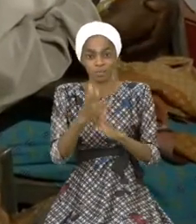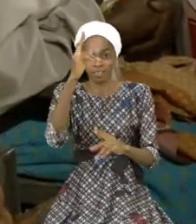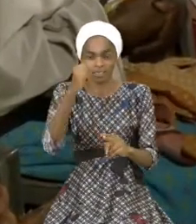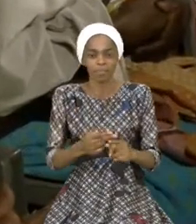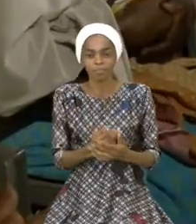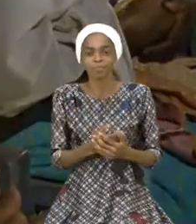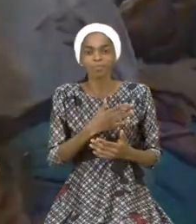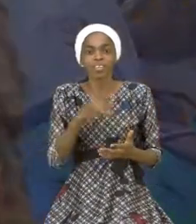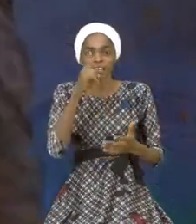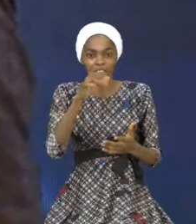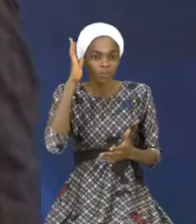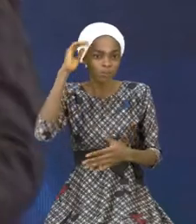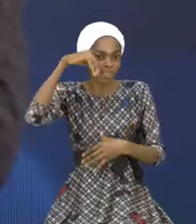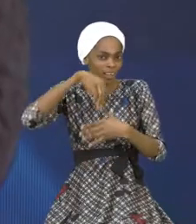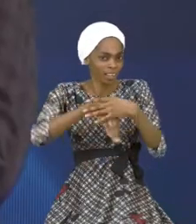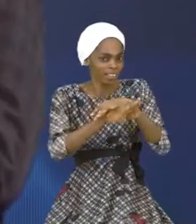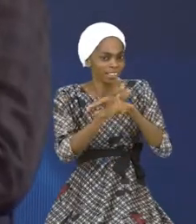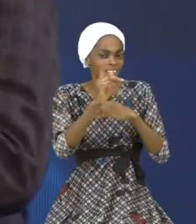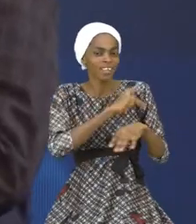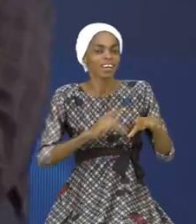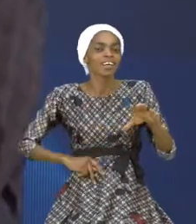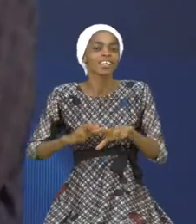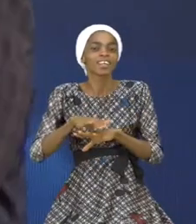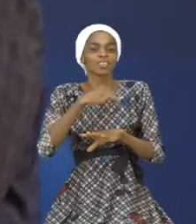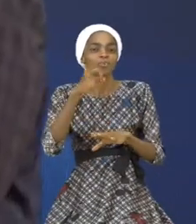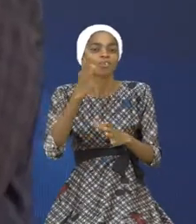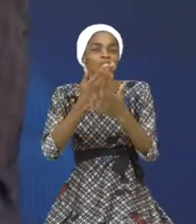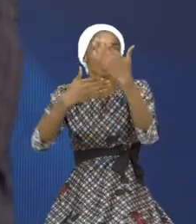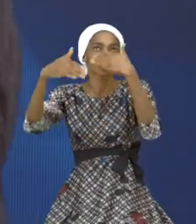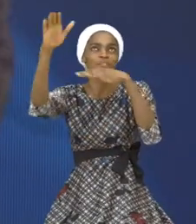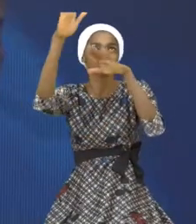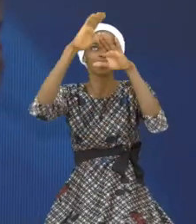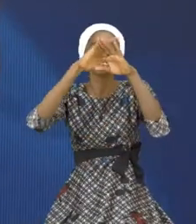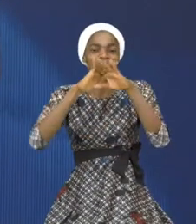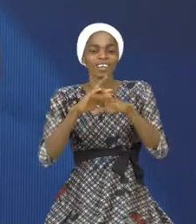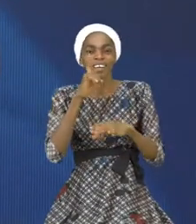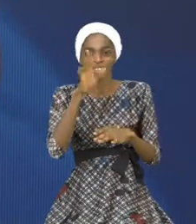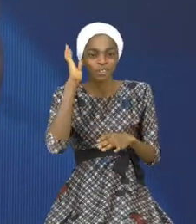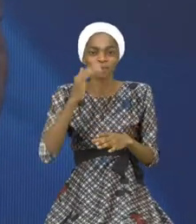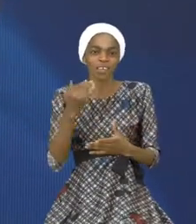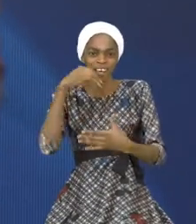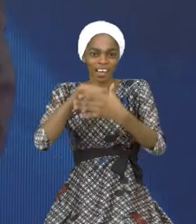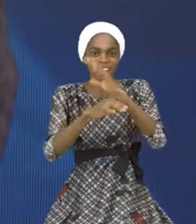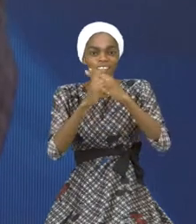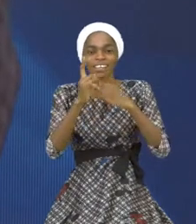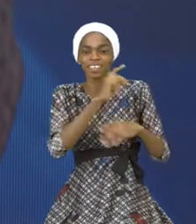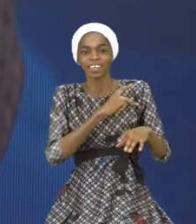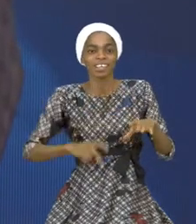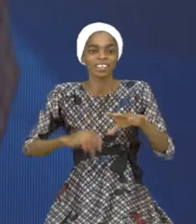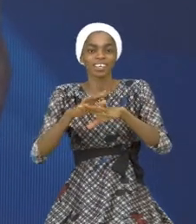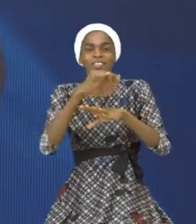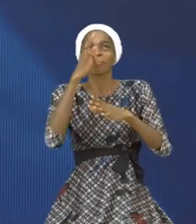enter the kingdom of heaven. I said you'll enter the kingdom